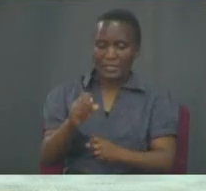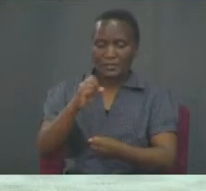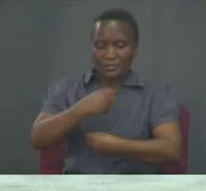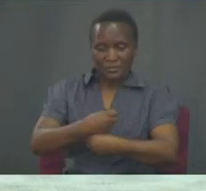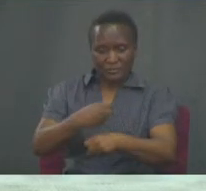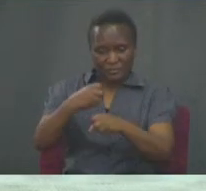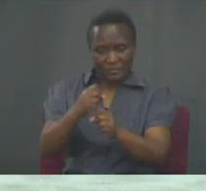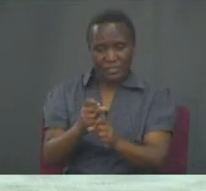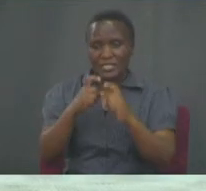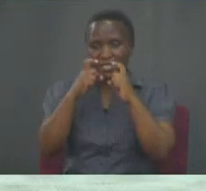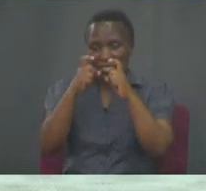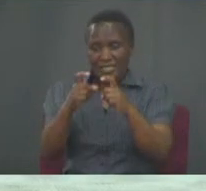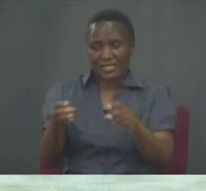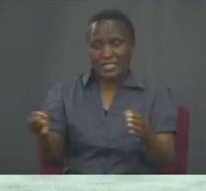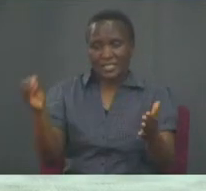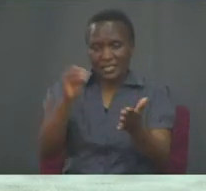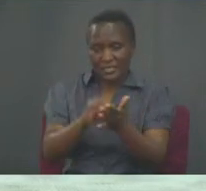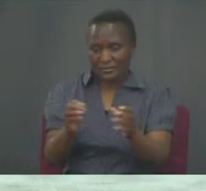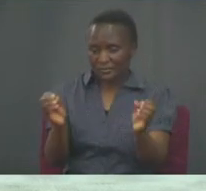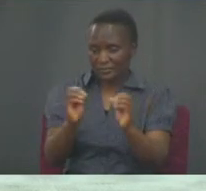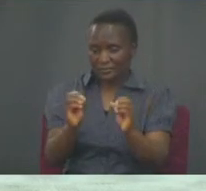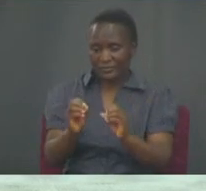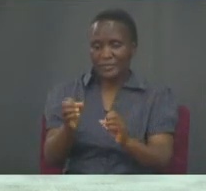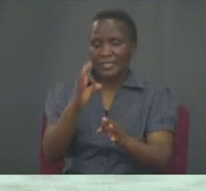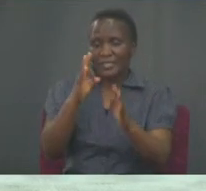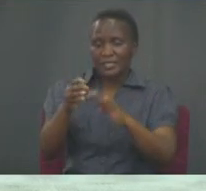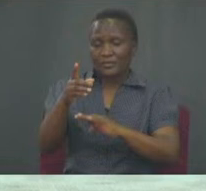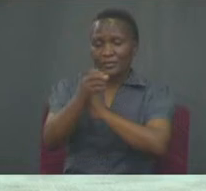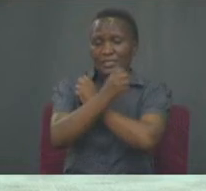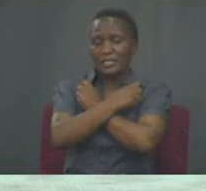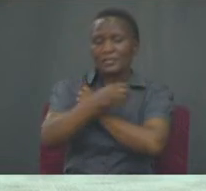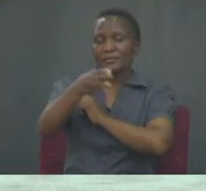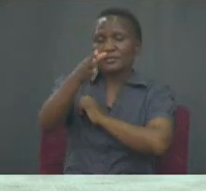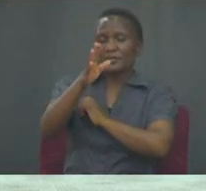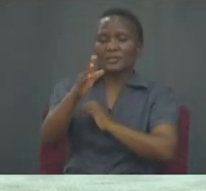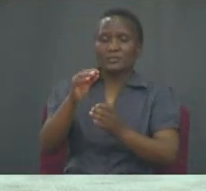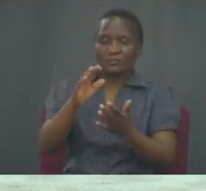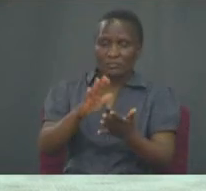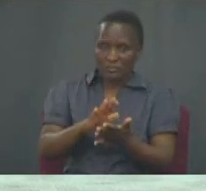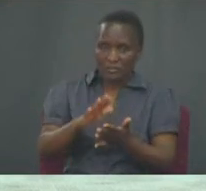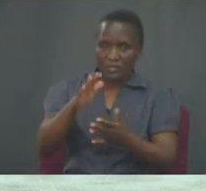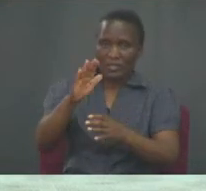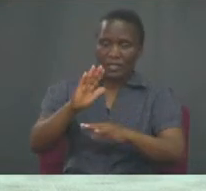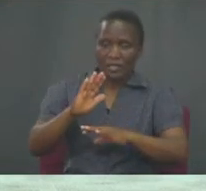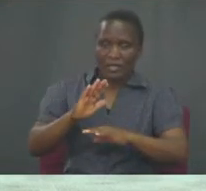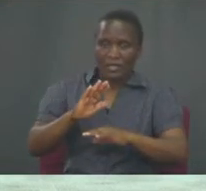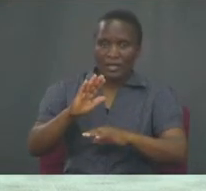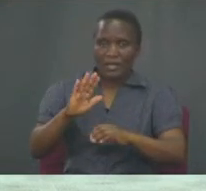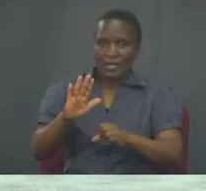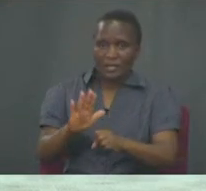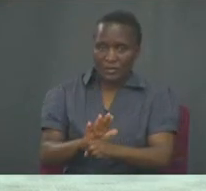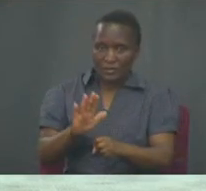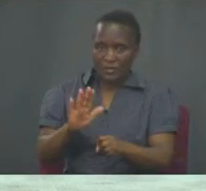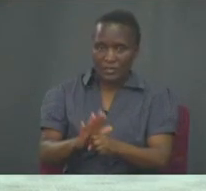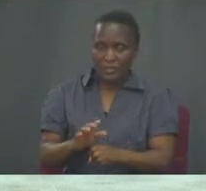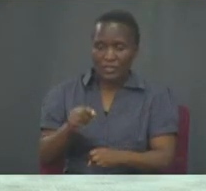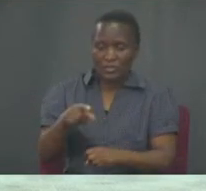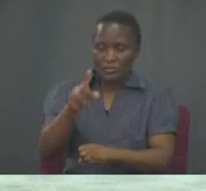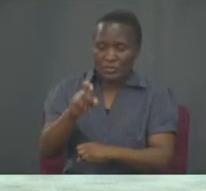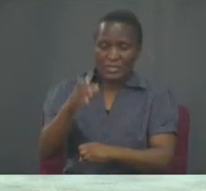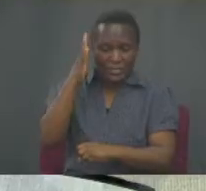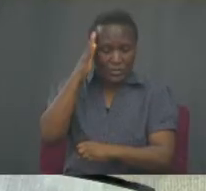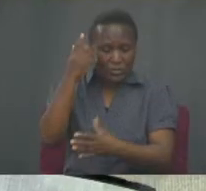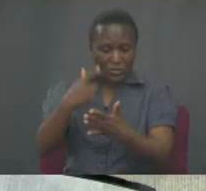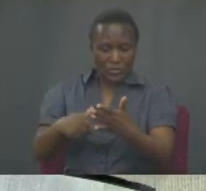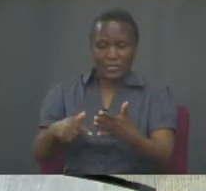you love God so much, then you will remember what sin did to his son on the cross. From